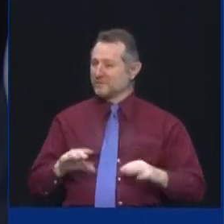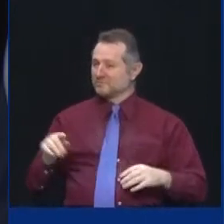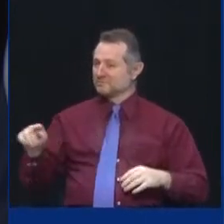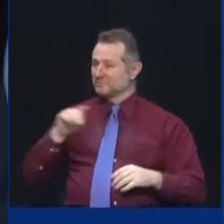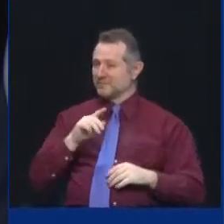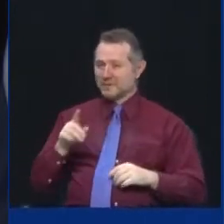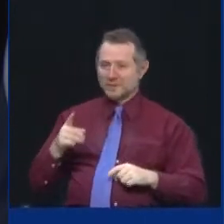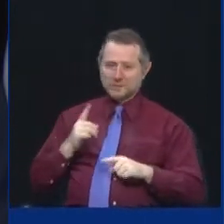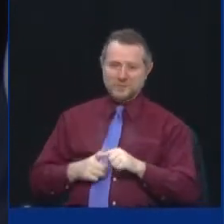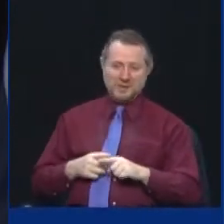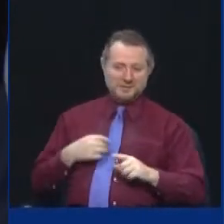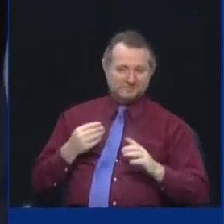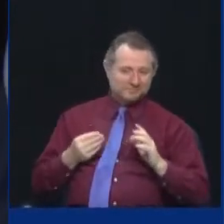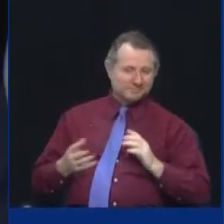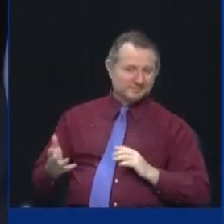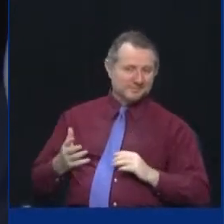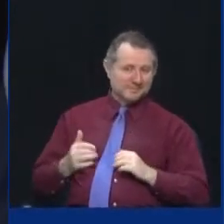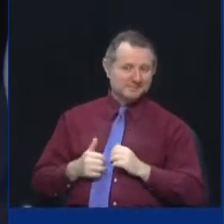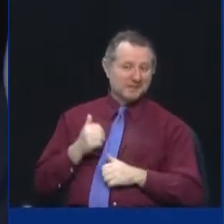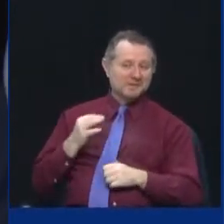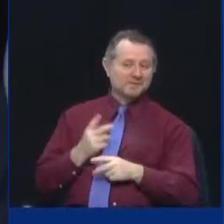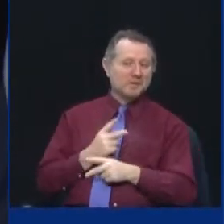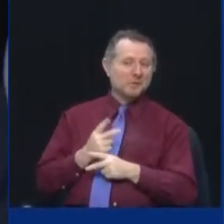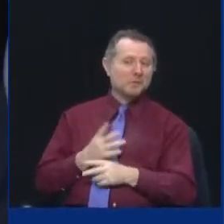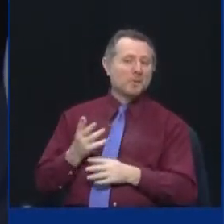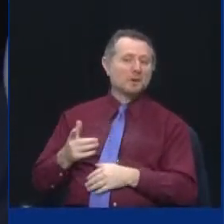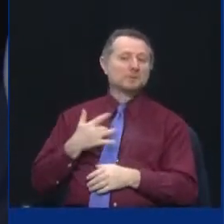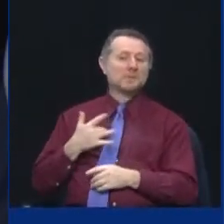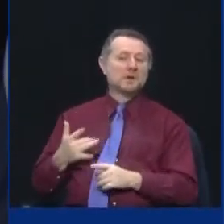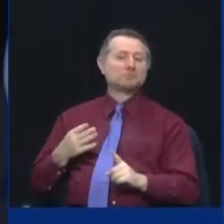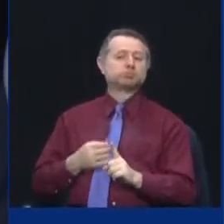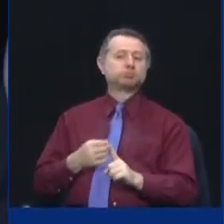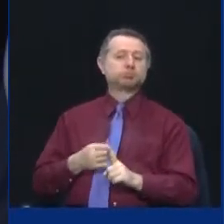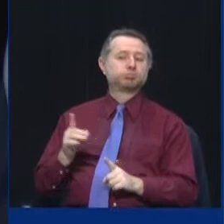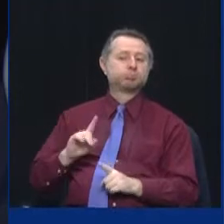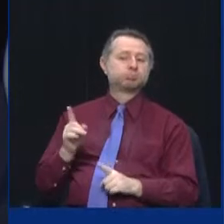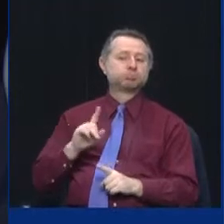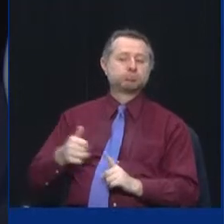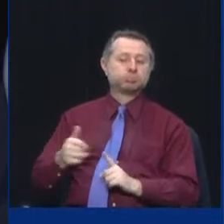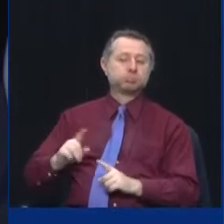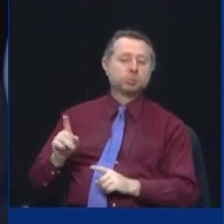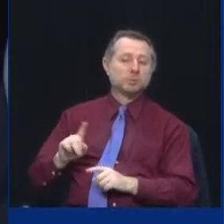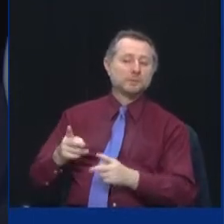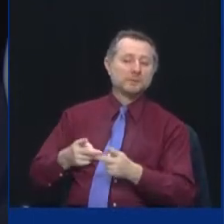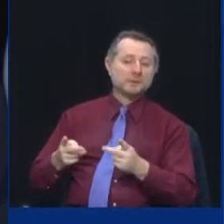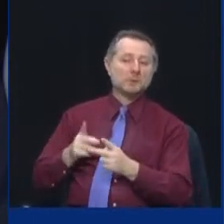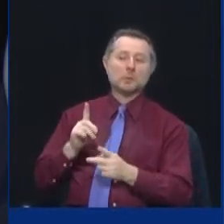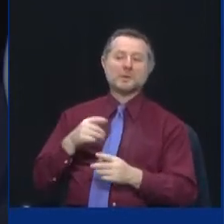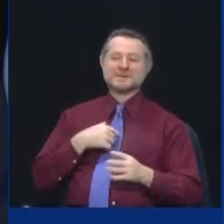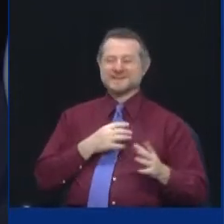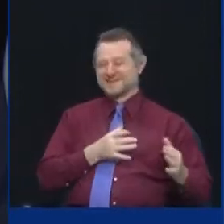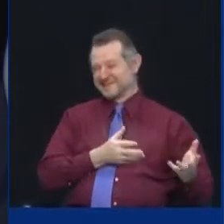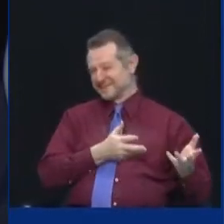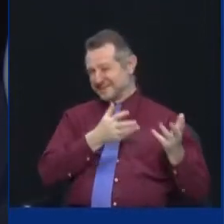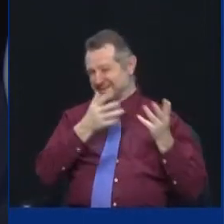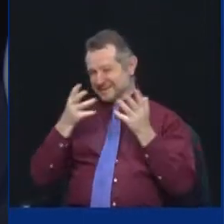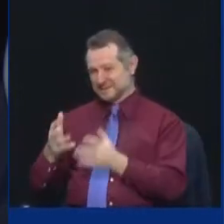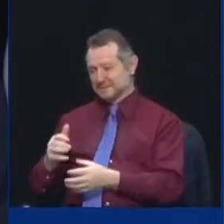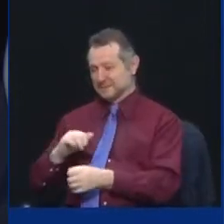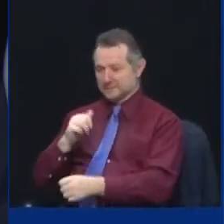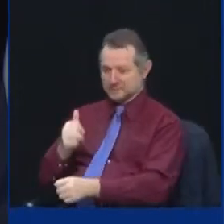you. I'm going to figure out where you go day to day And I'm going to go to